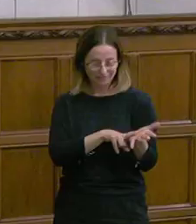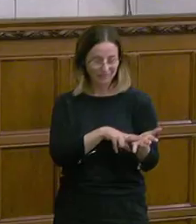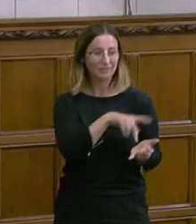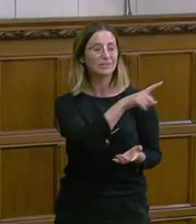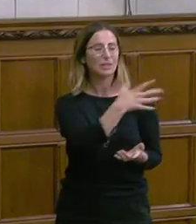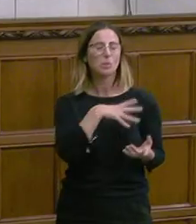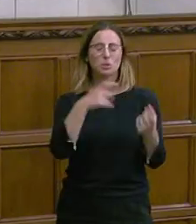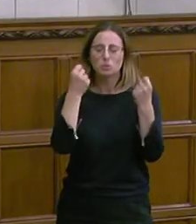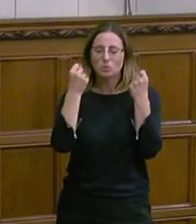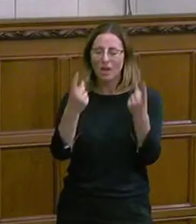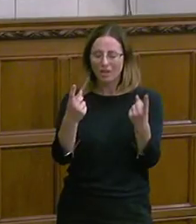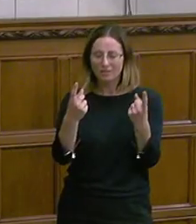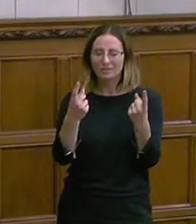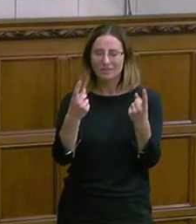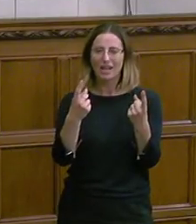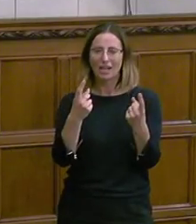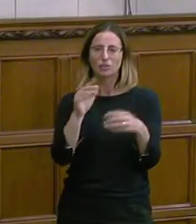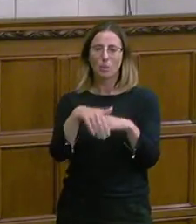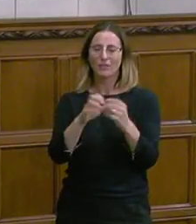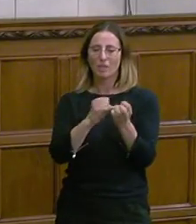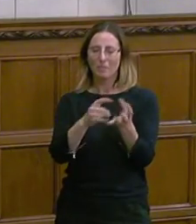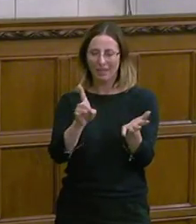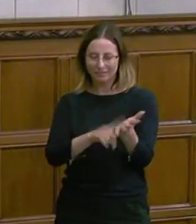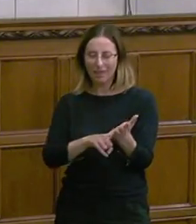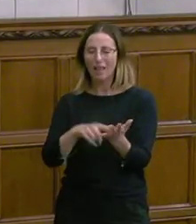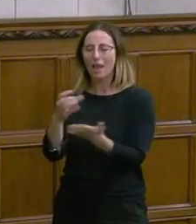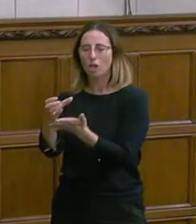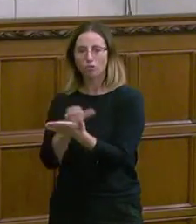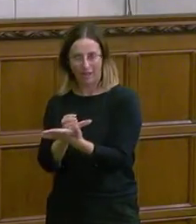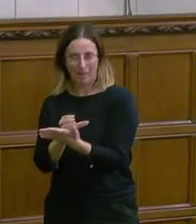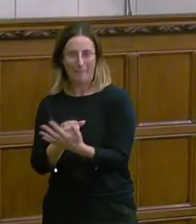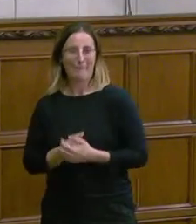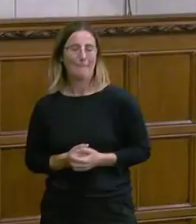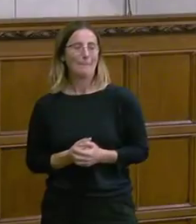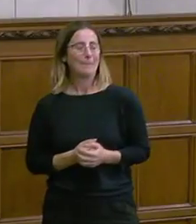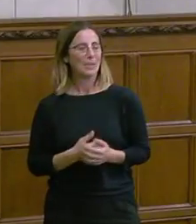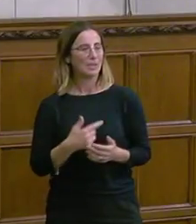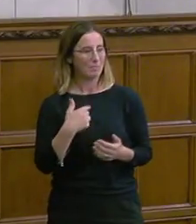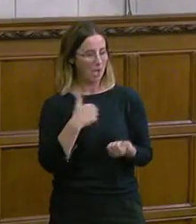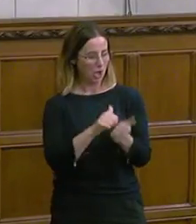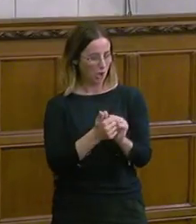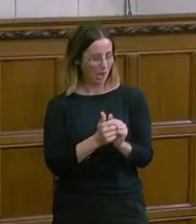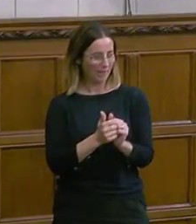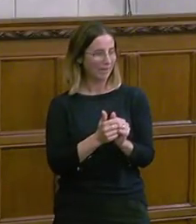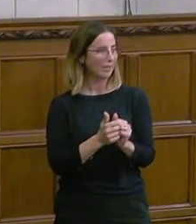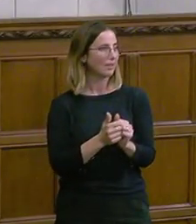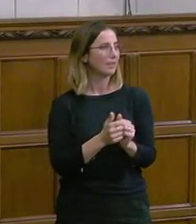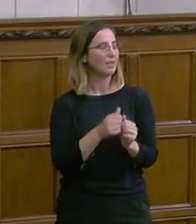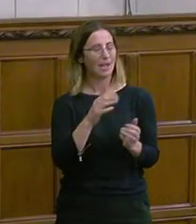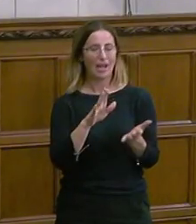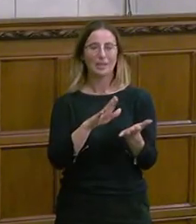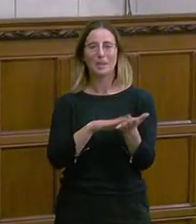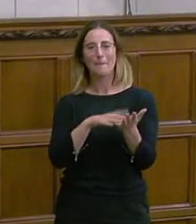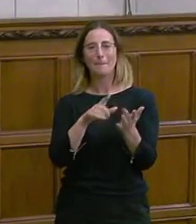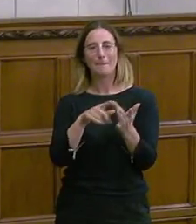Hempstead, about British Sign Language and the curriculum. My colleague, the Minister Gibb in